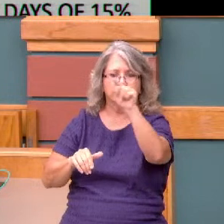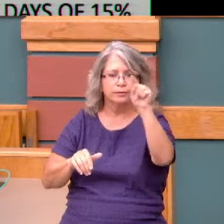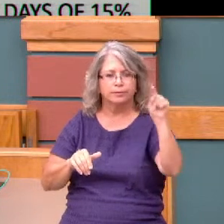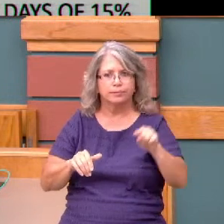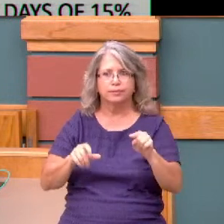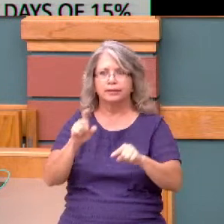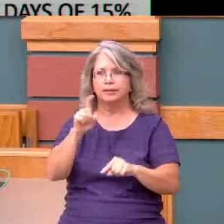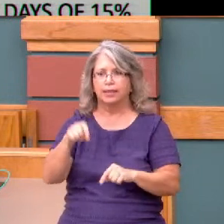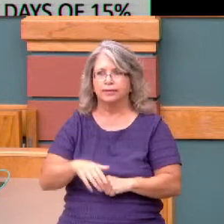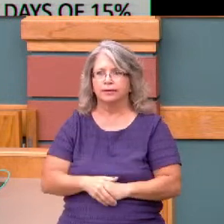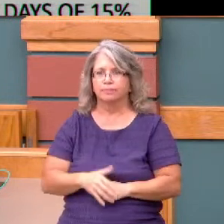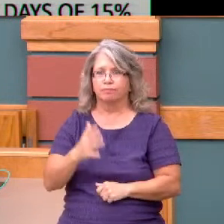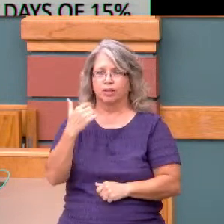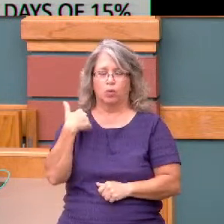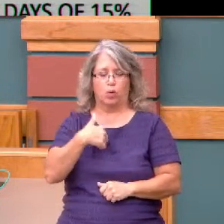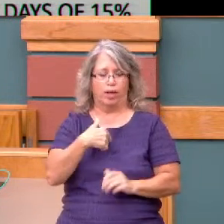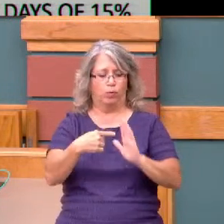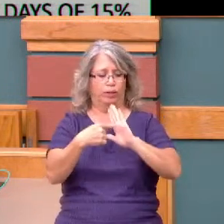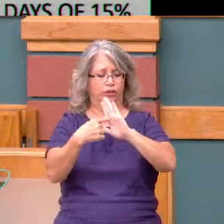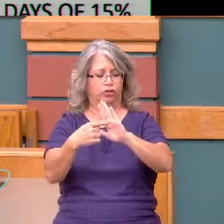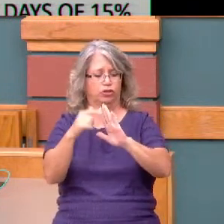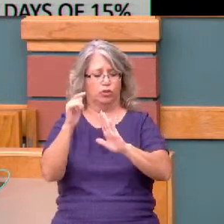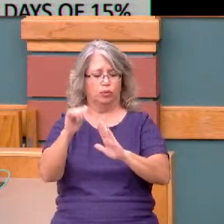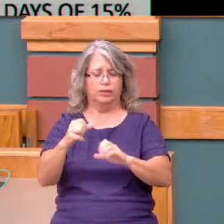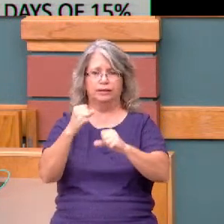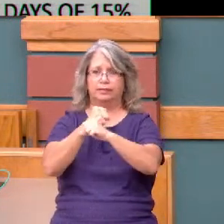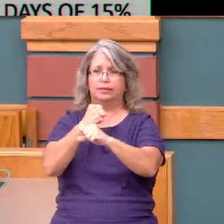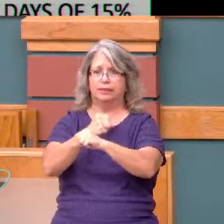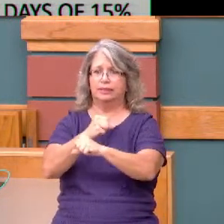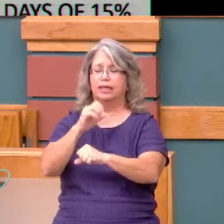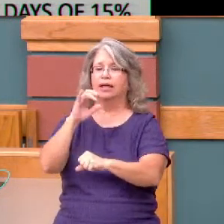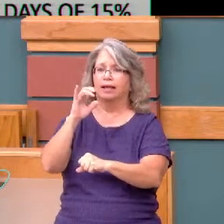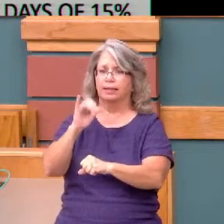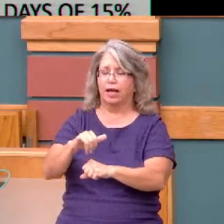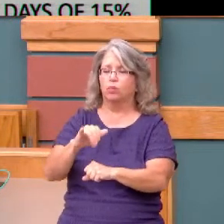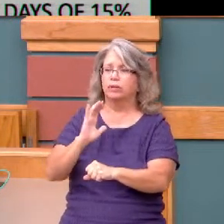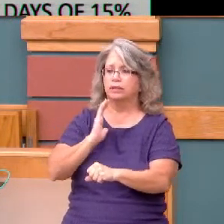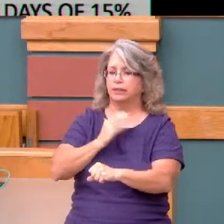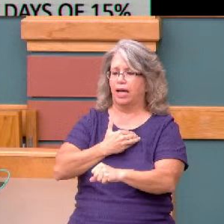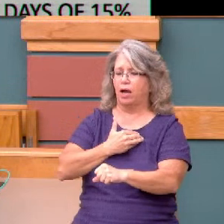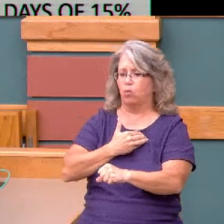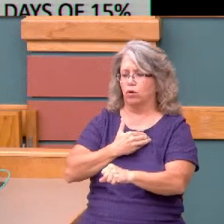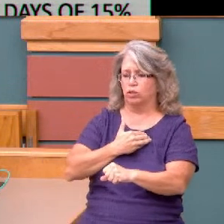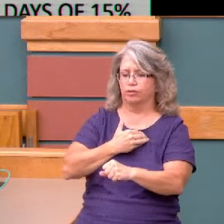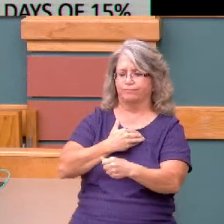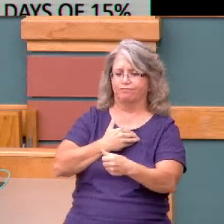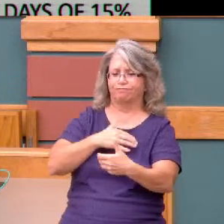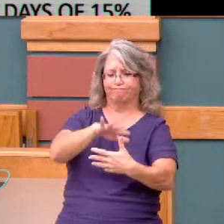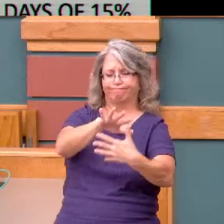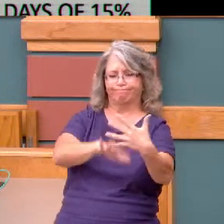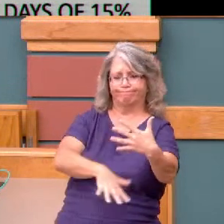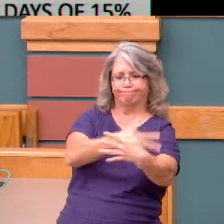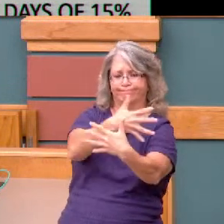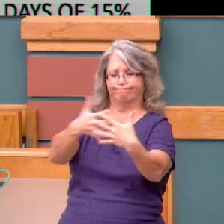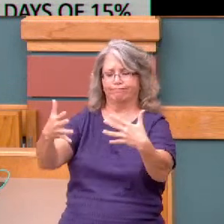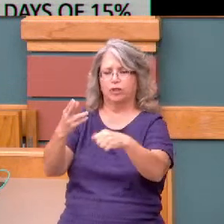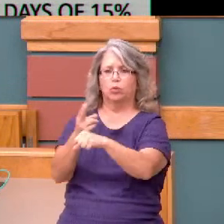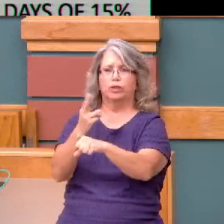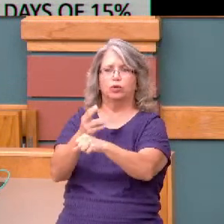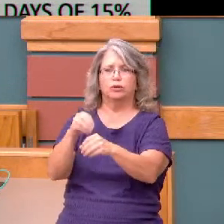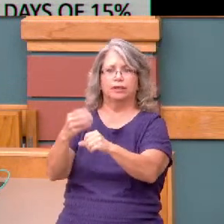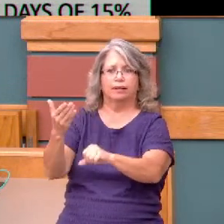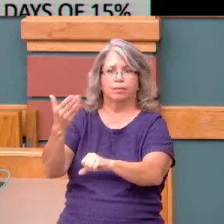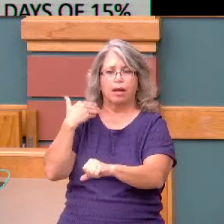this statistic is because it was a major metric that was used in the past to determine whether local governments